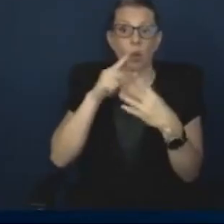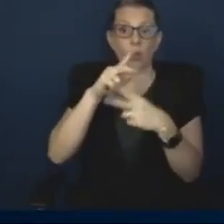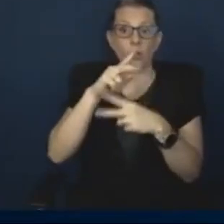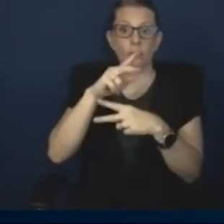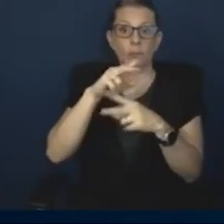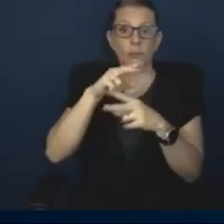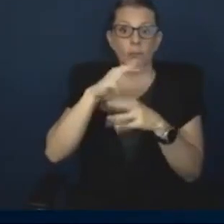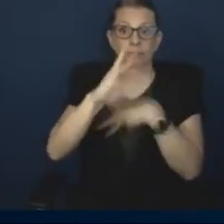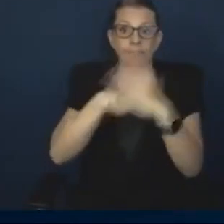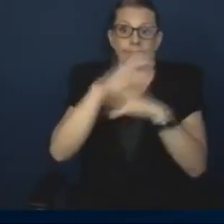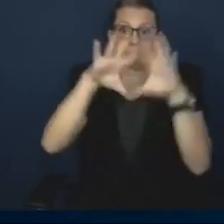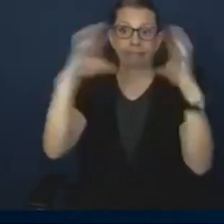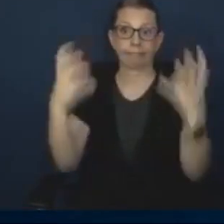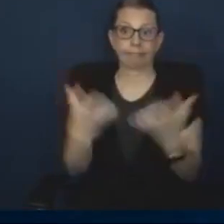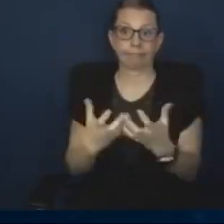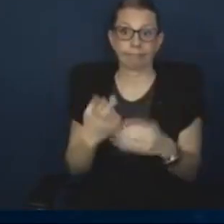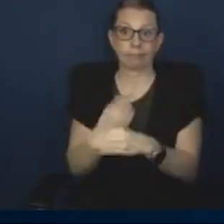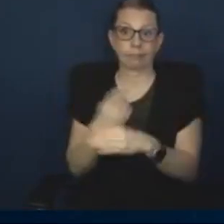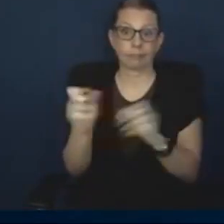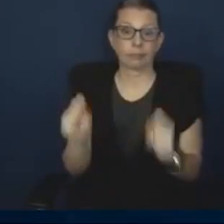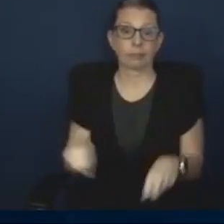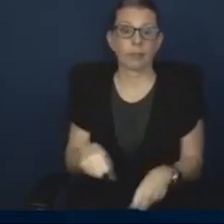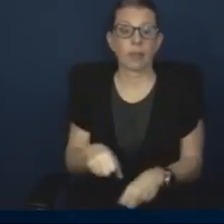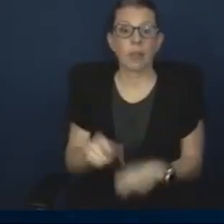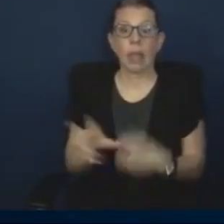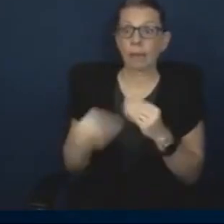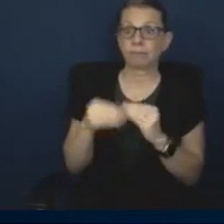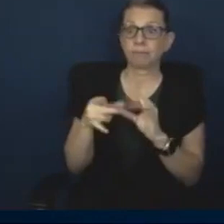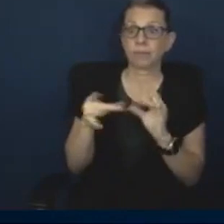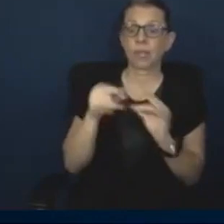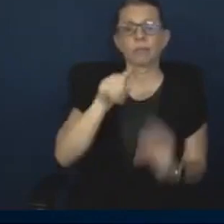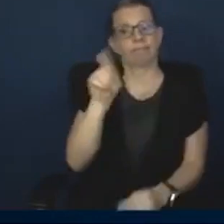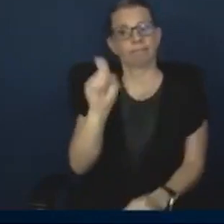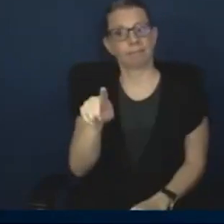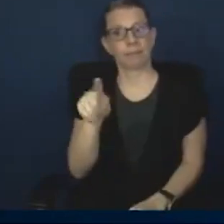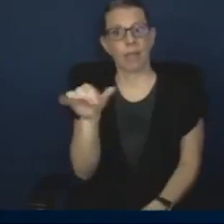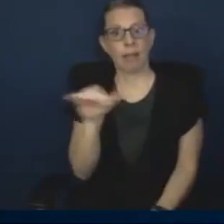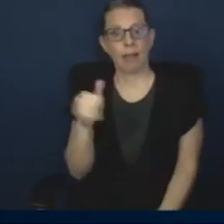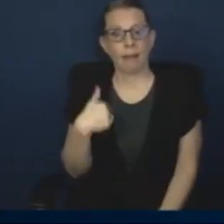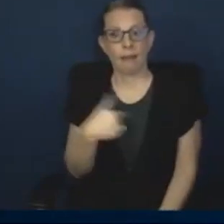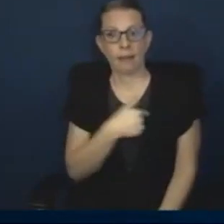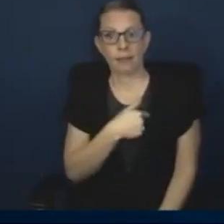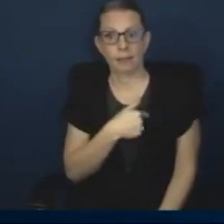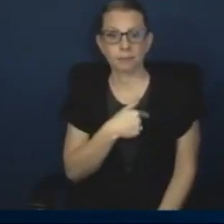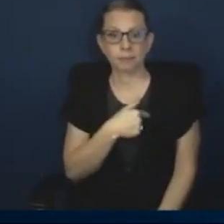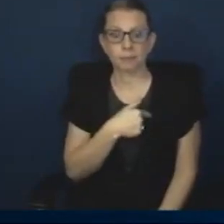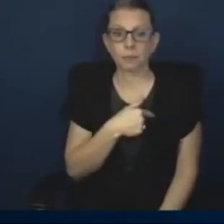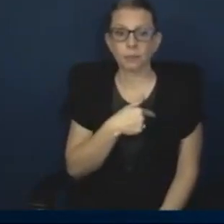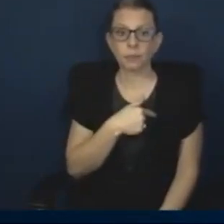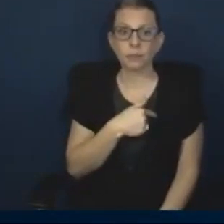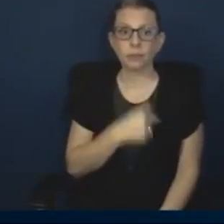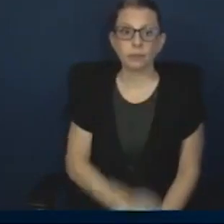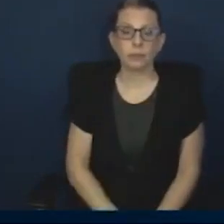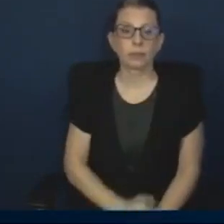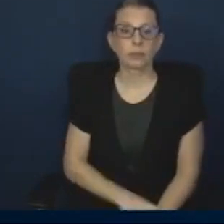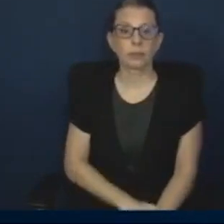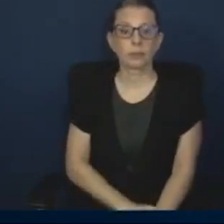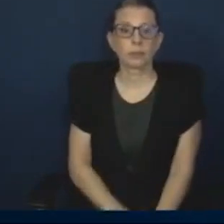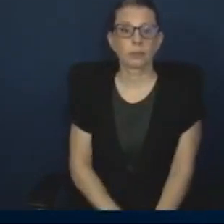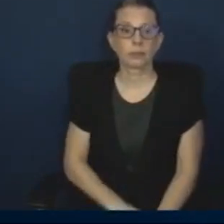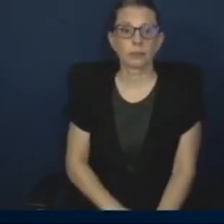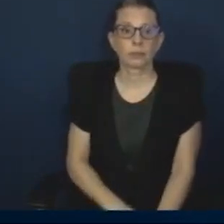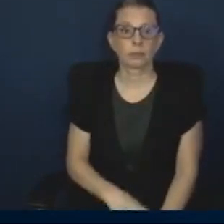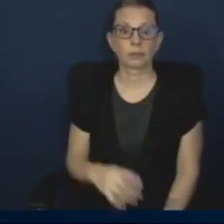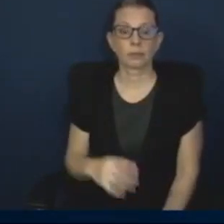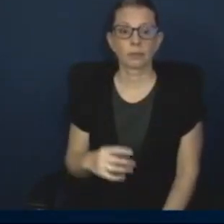Anything to add? Okay, no, I have a question because, like us, Doctor, we dispute rumors daily on the show. Dr. Seitz, you have to tackle